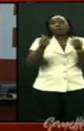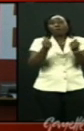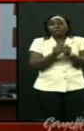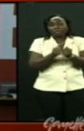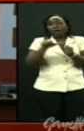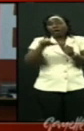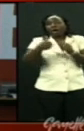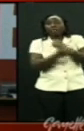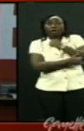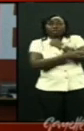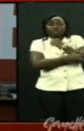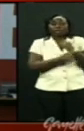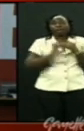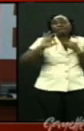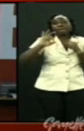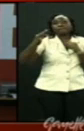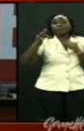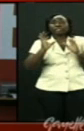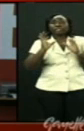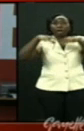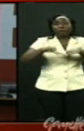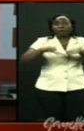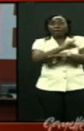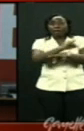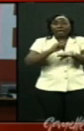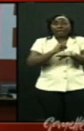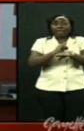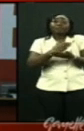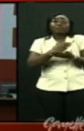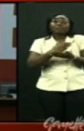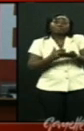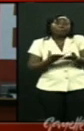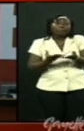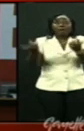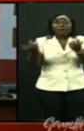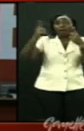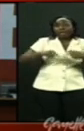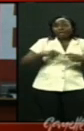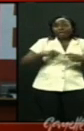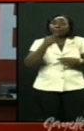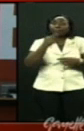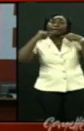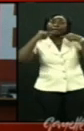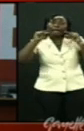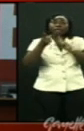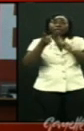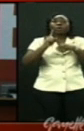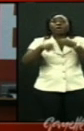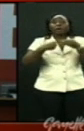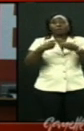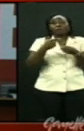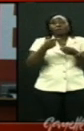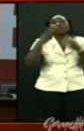Guadeloupe. Some of the students came down to Gayelle today to talk about their experiences over the past 3